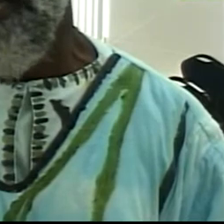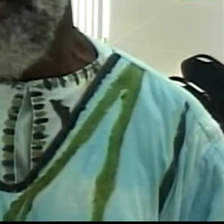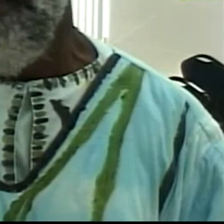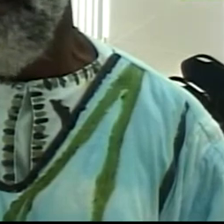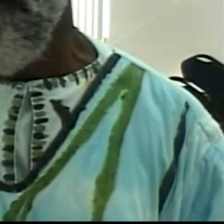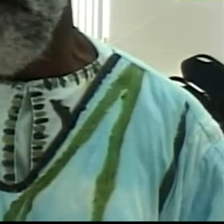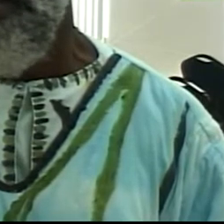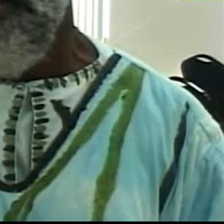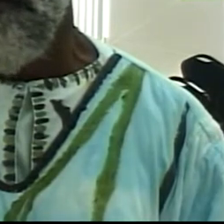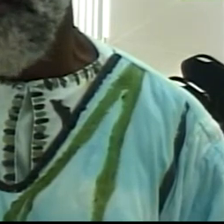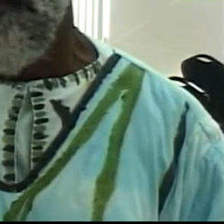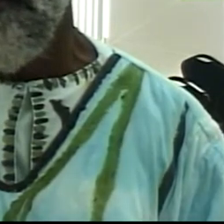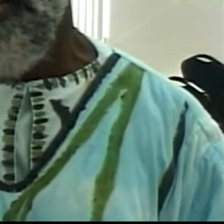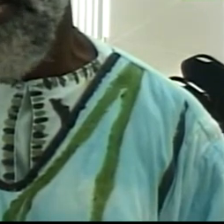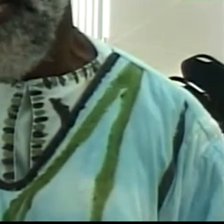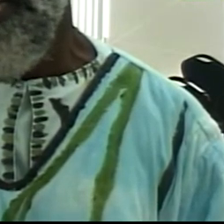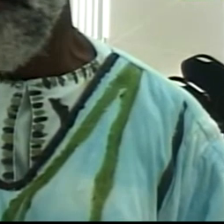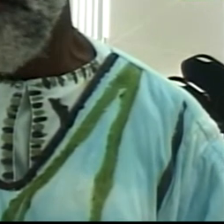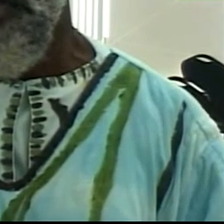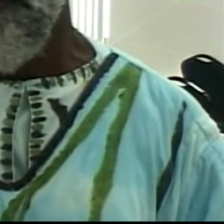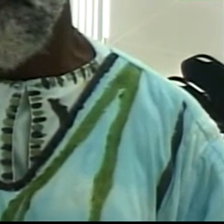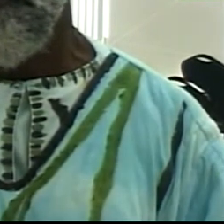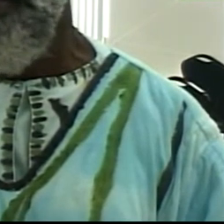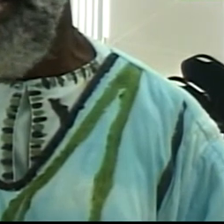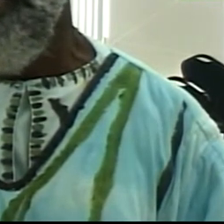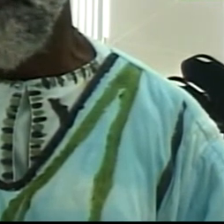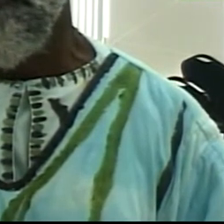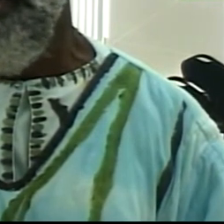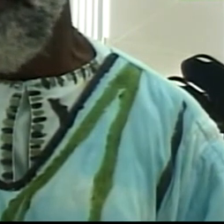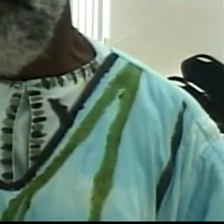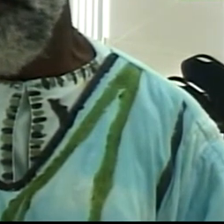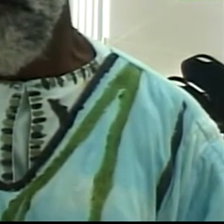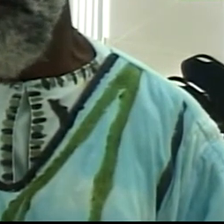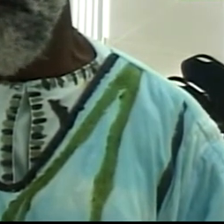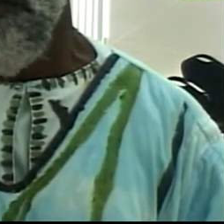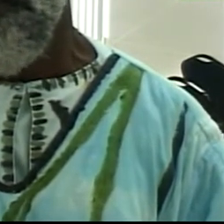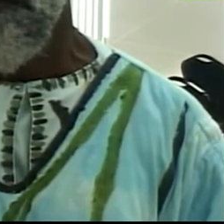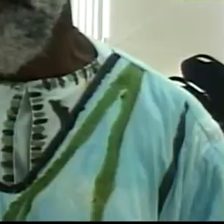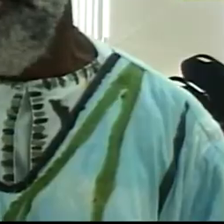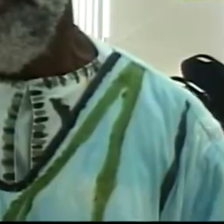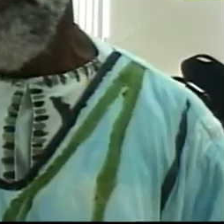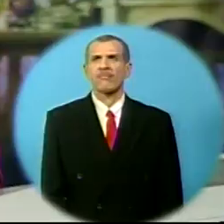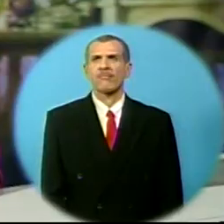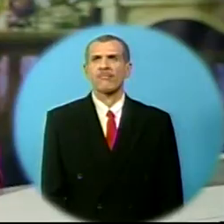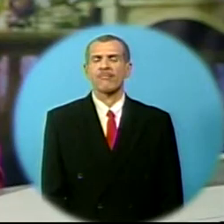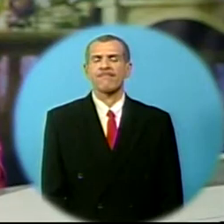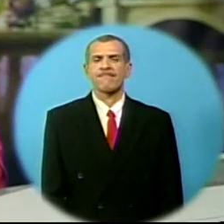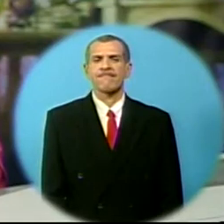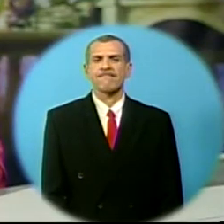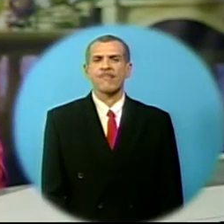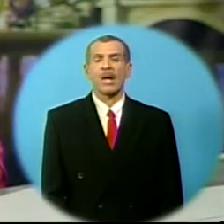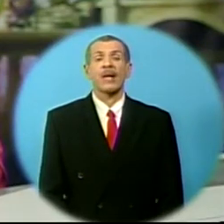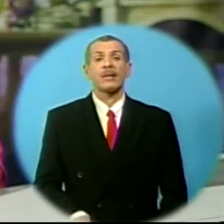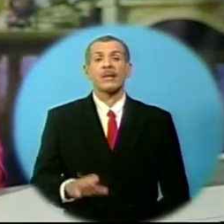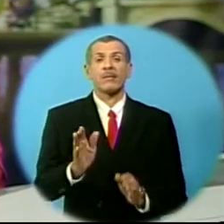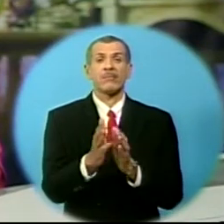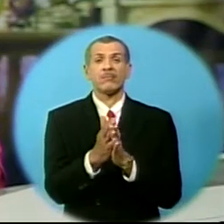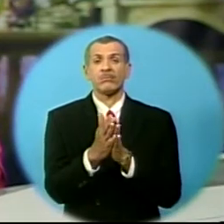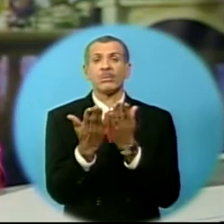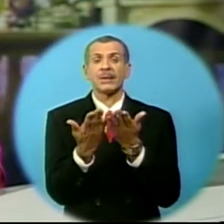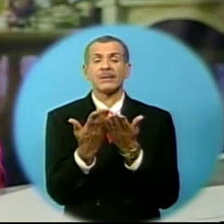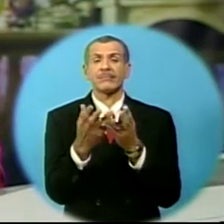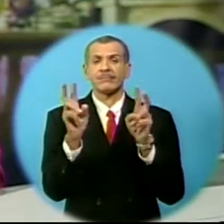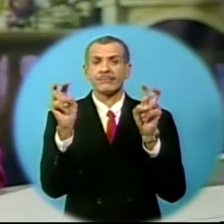Trinidad selling all kinds of different stuff. And I know I could be mega success with that company. The book, My Journey